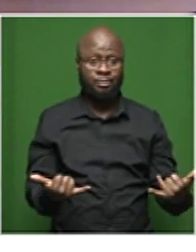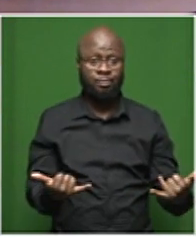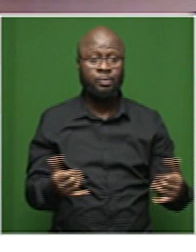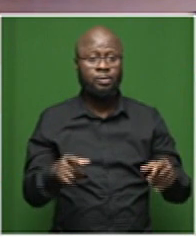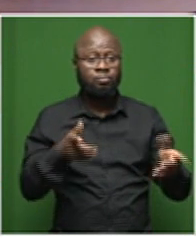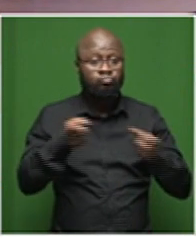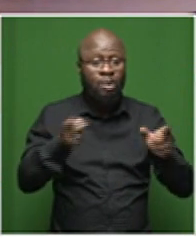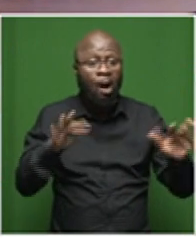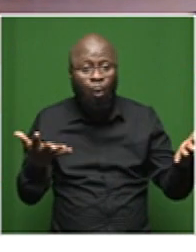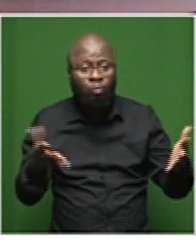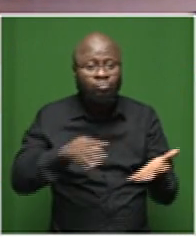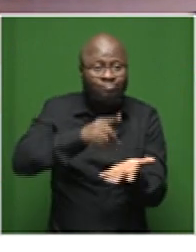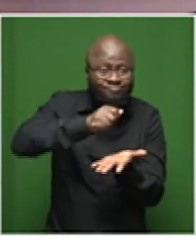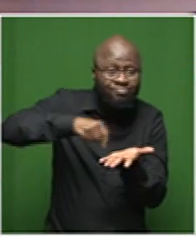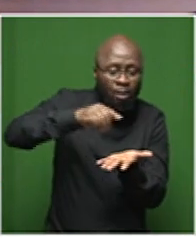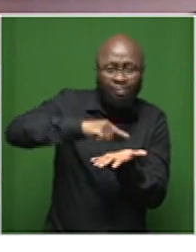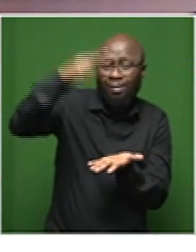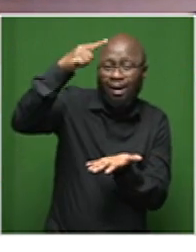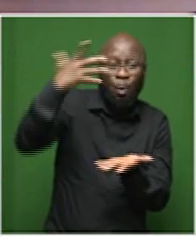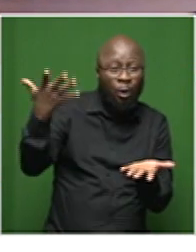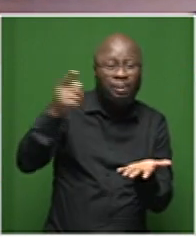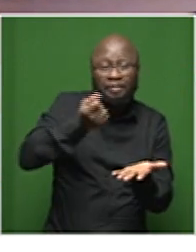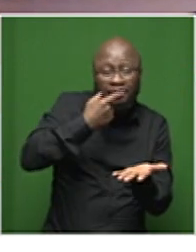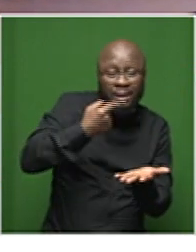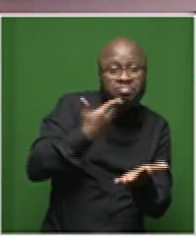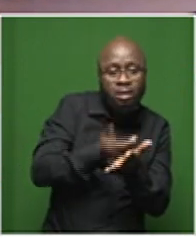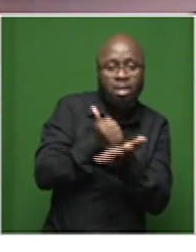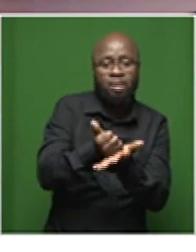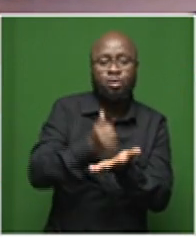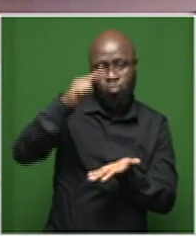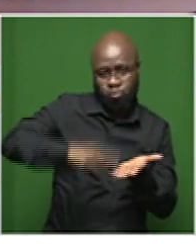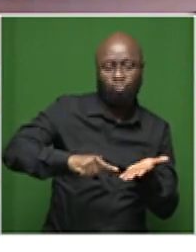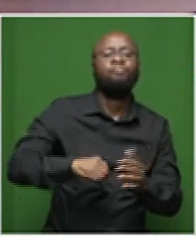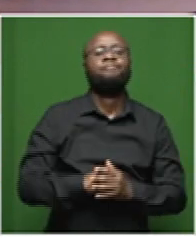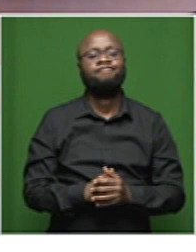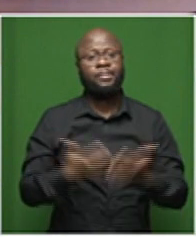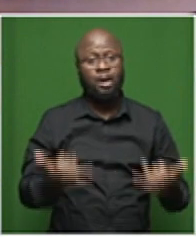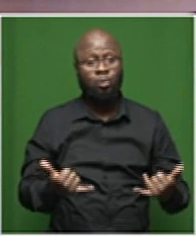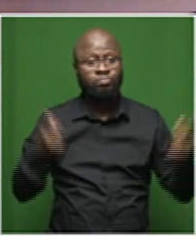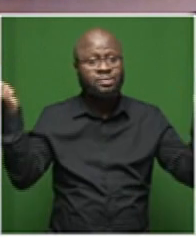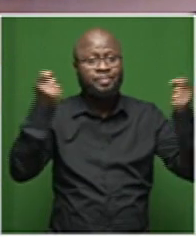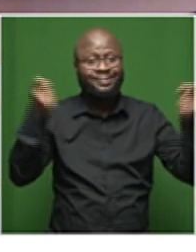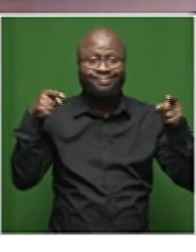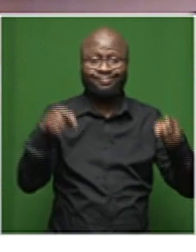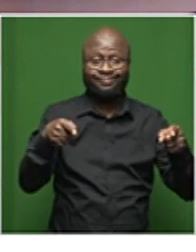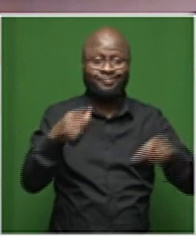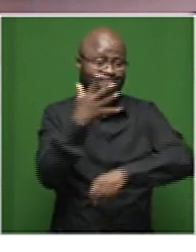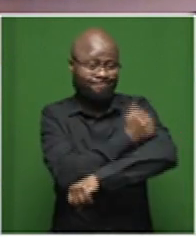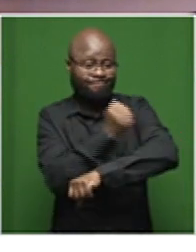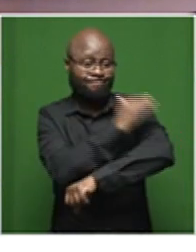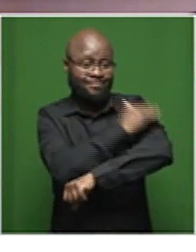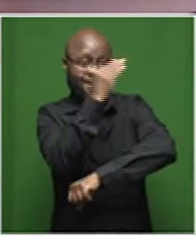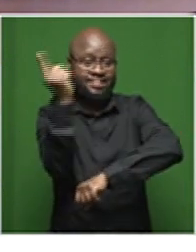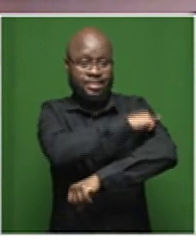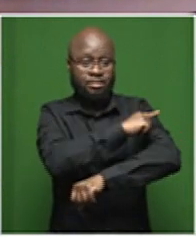regularly, and taking medication can help lower your blood pressure. As the world commemorates Hypertension Day, Vital Signs producer Zama